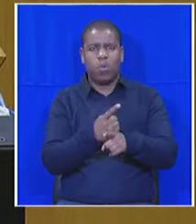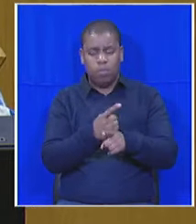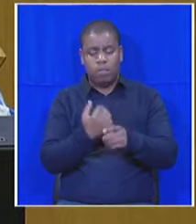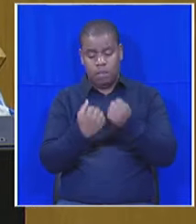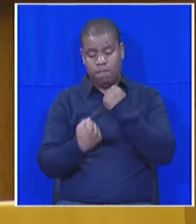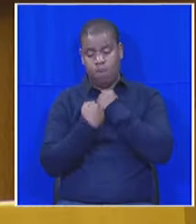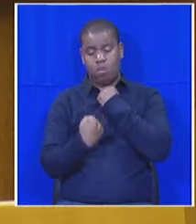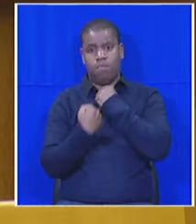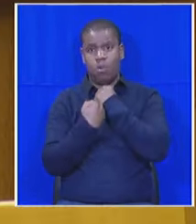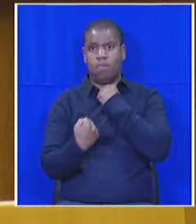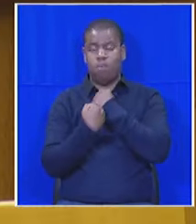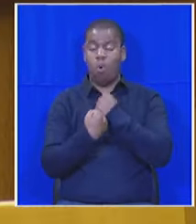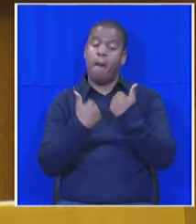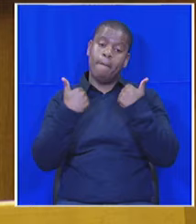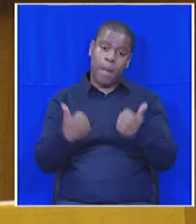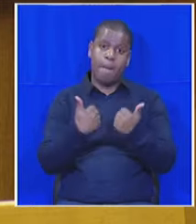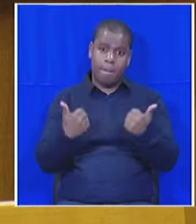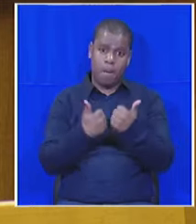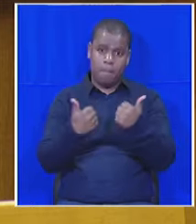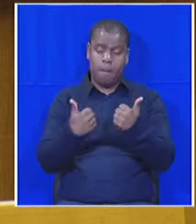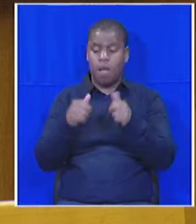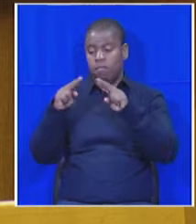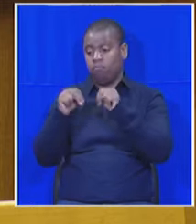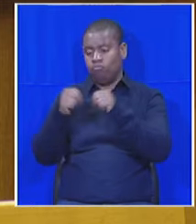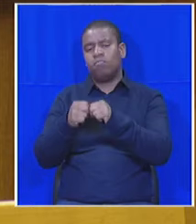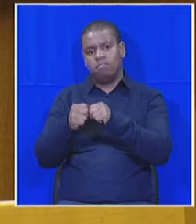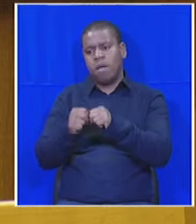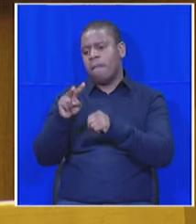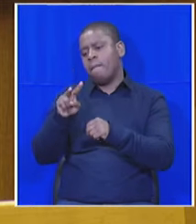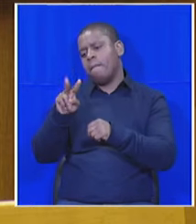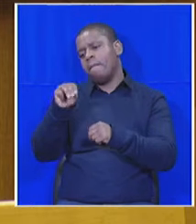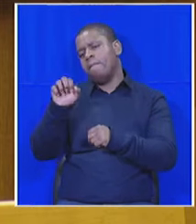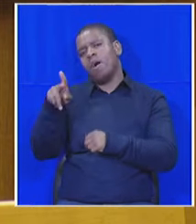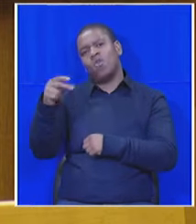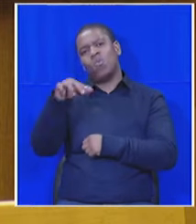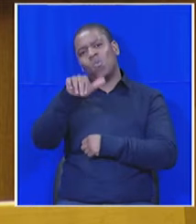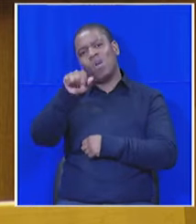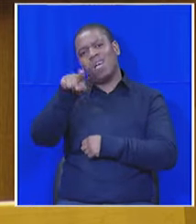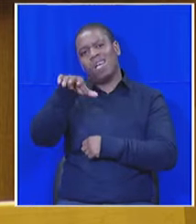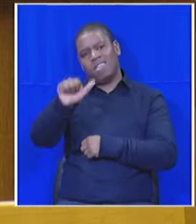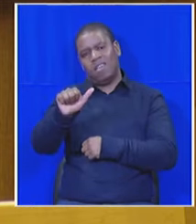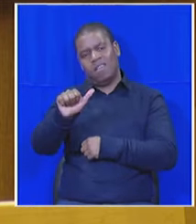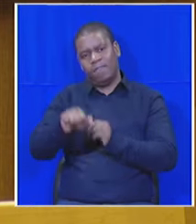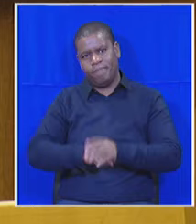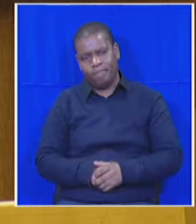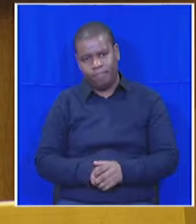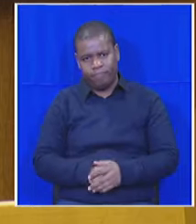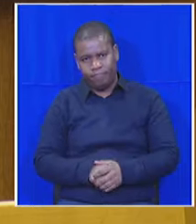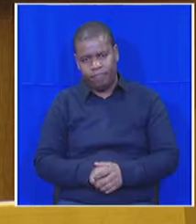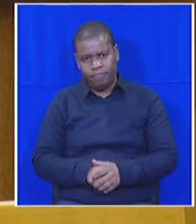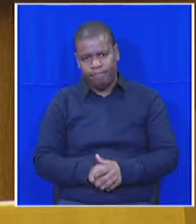have given the President of the National Freedom Party, VZ Magwaza Msibi. Indeed, we are very grateful. Thank you very much.